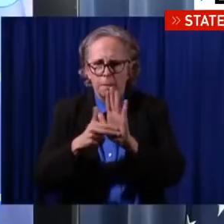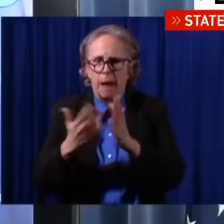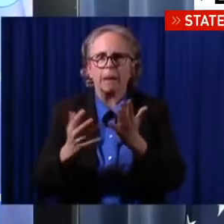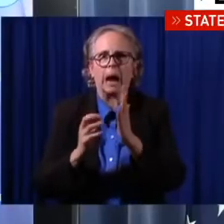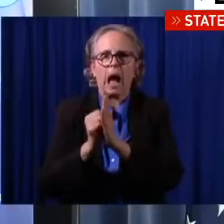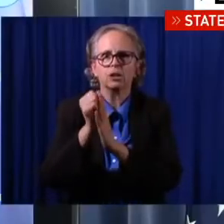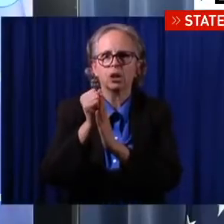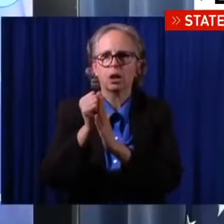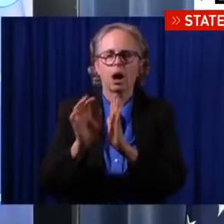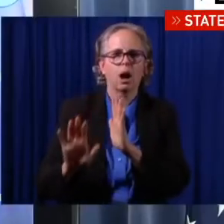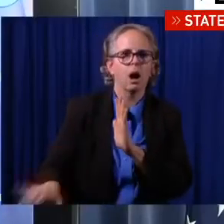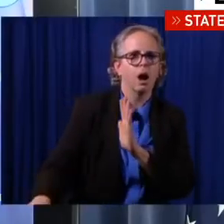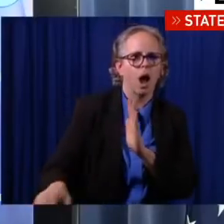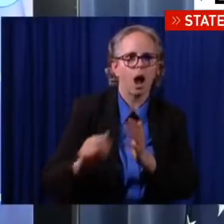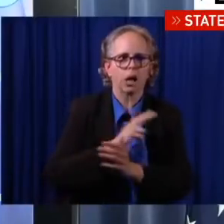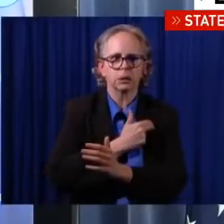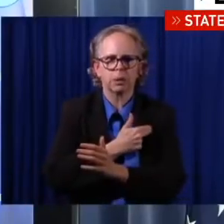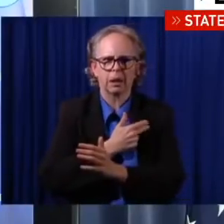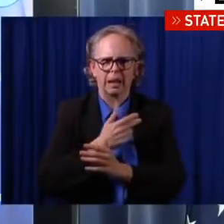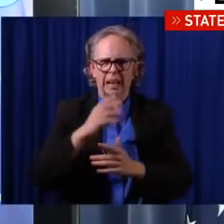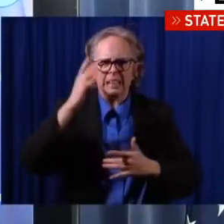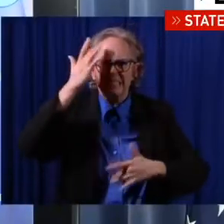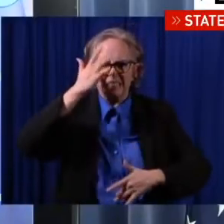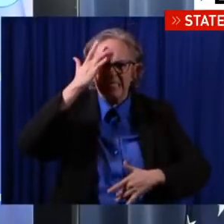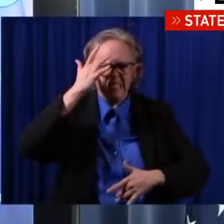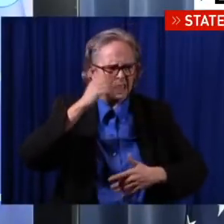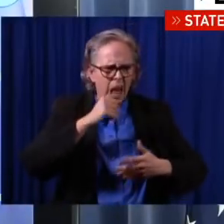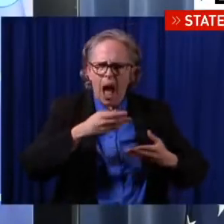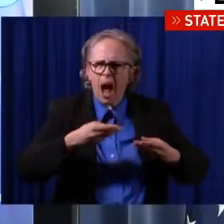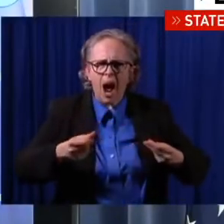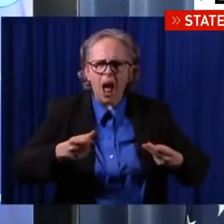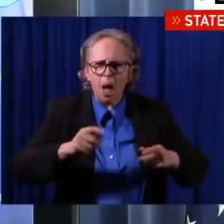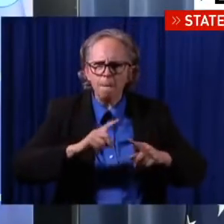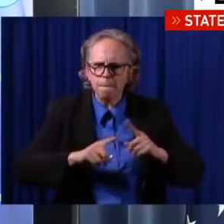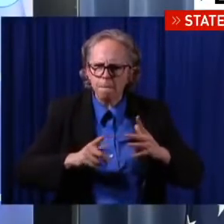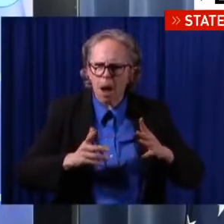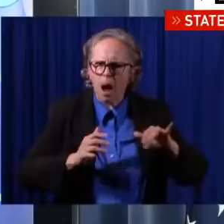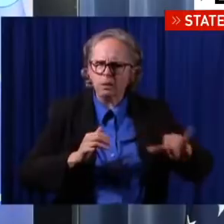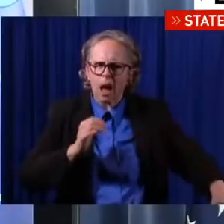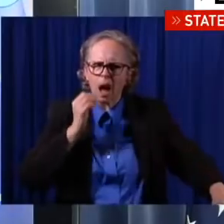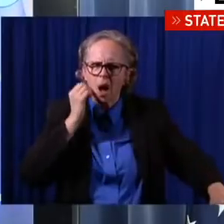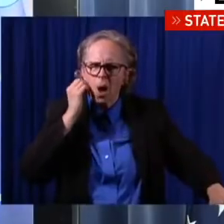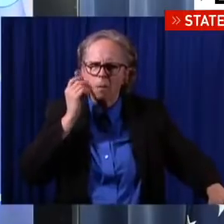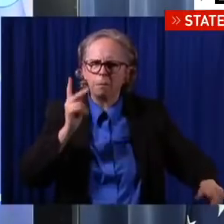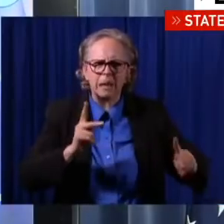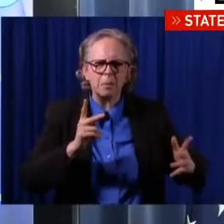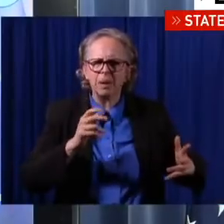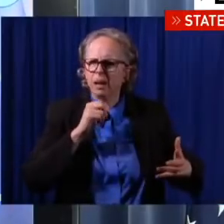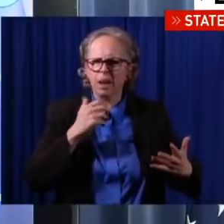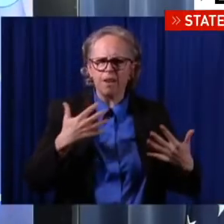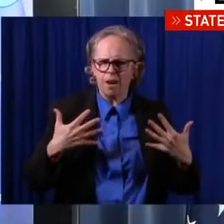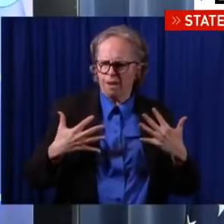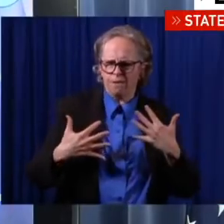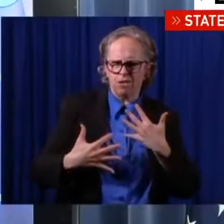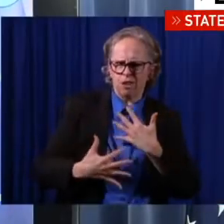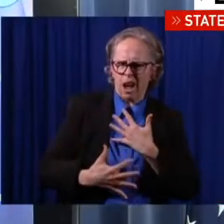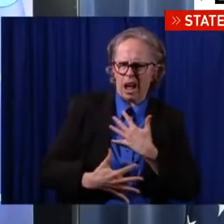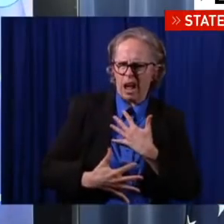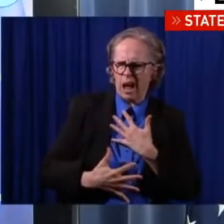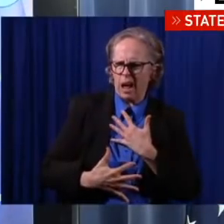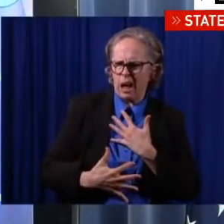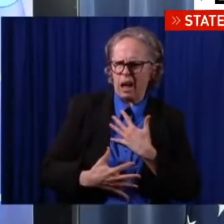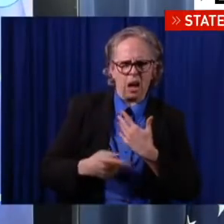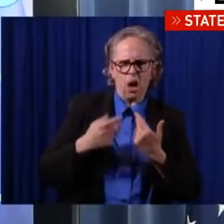not gone away. What that means is that people are simply not seeking care out of fear. Hospitals are